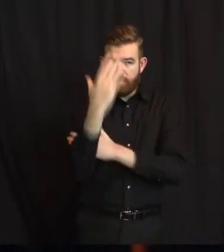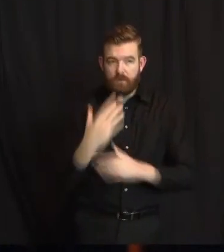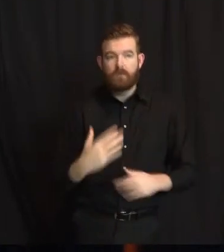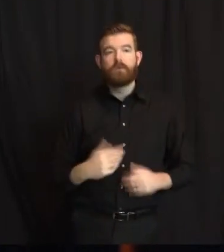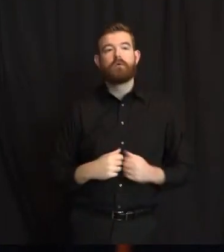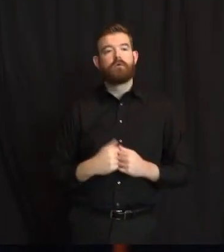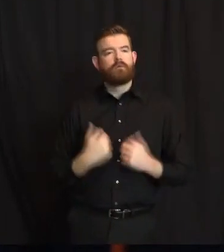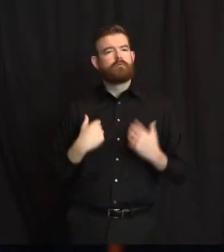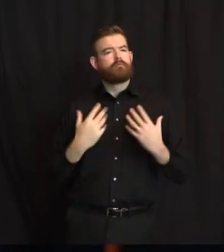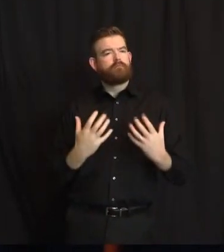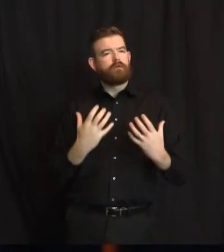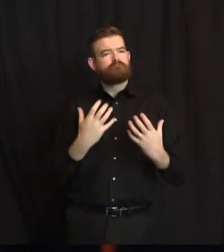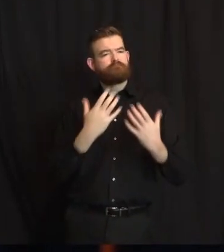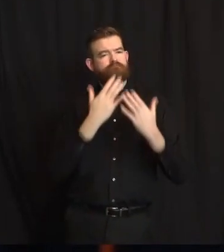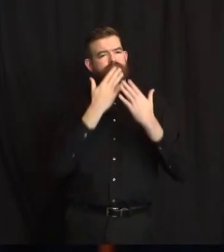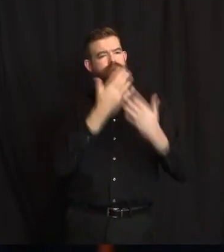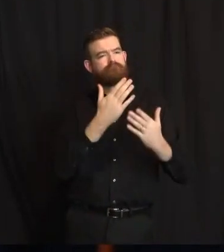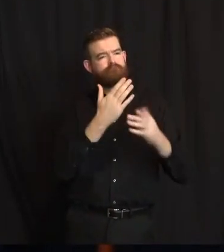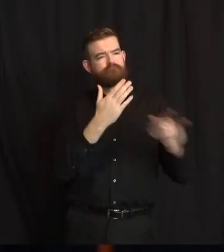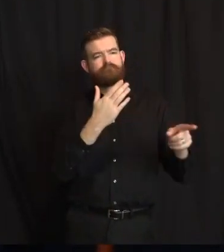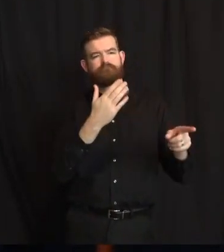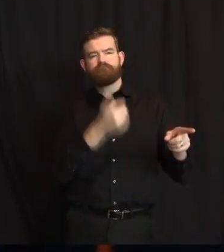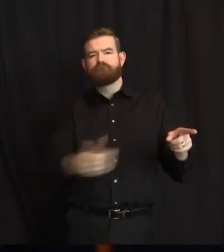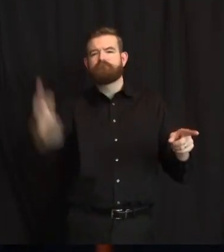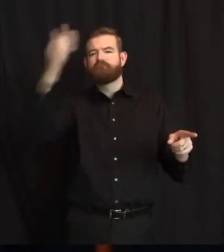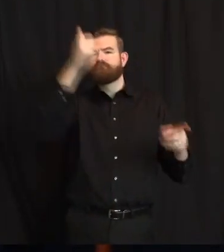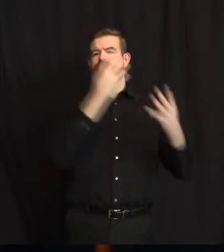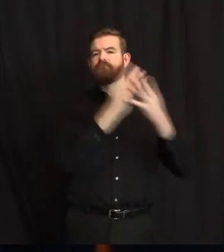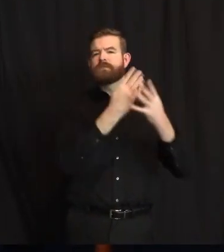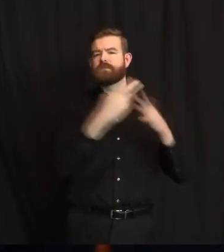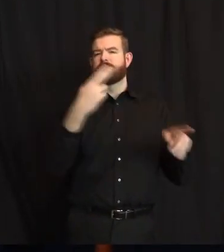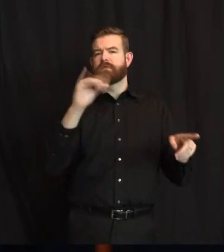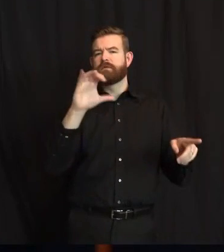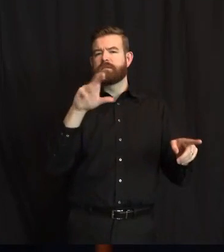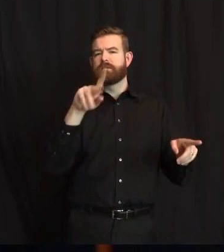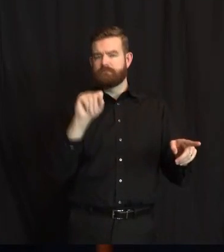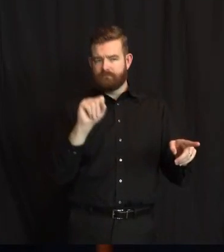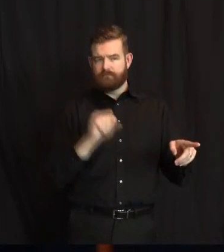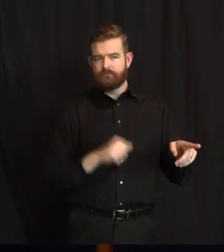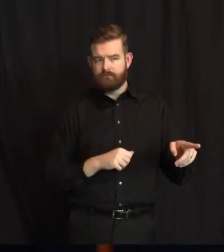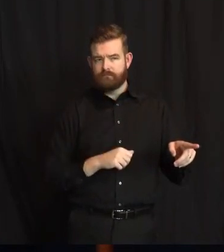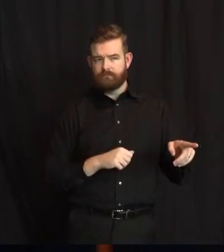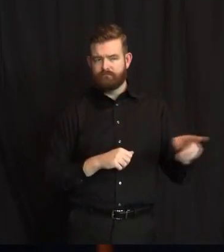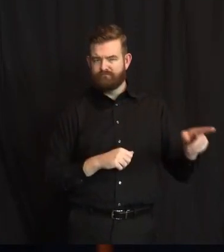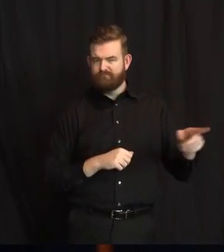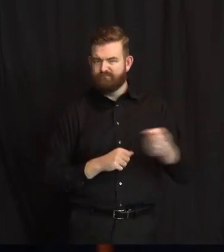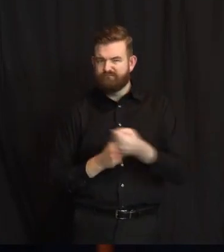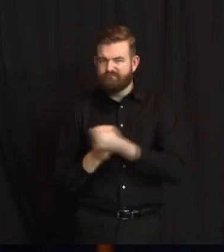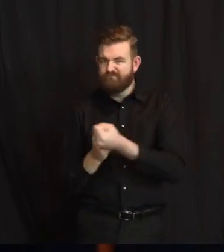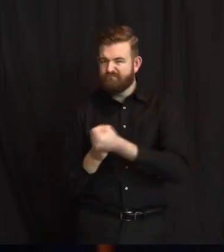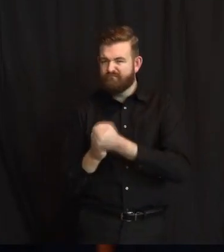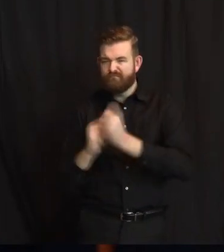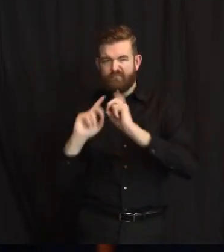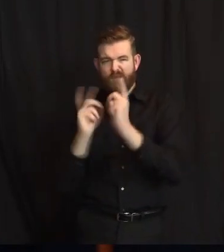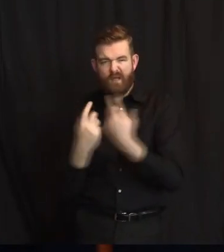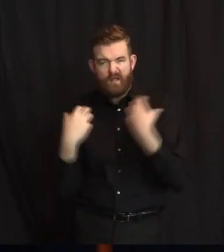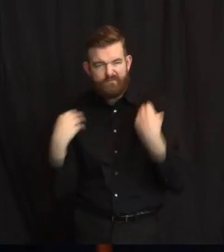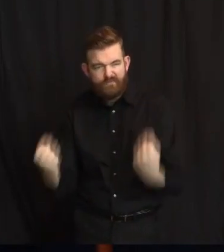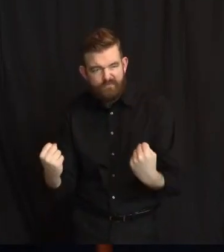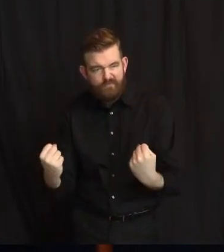Hicks and all the support he's given the Department of Health in working to protect the safety not only of